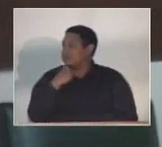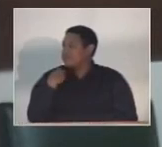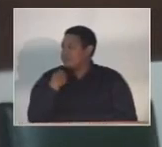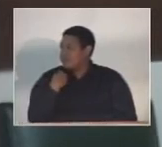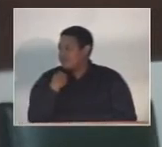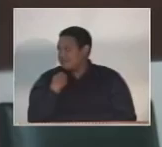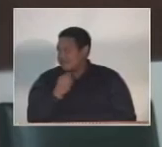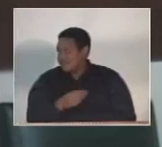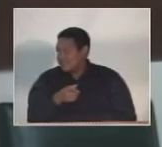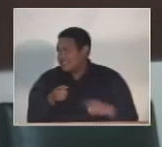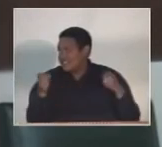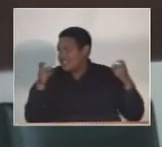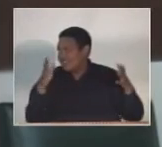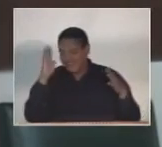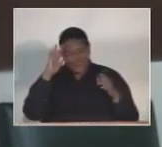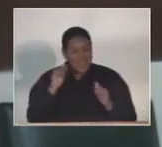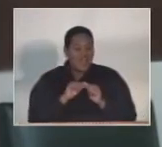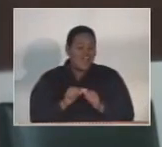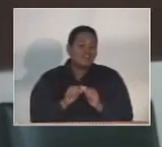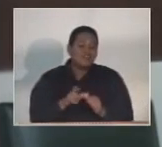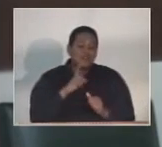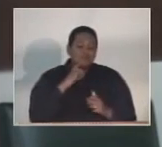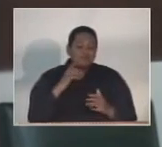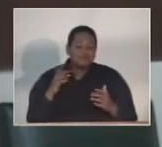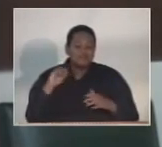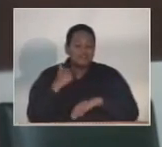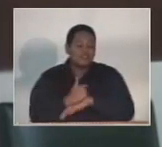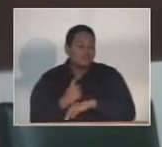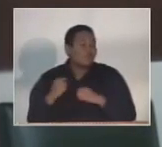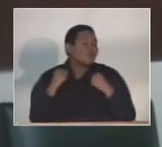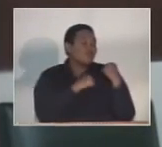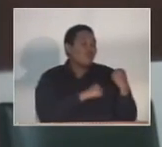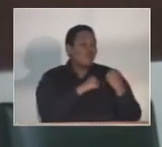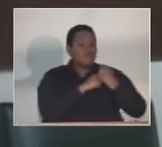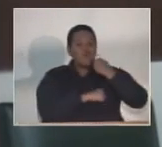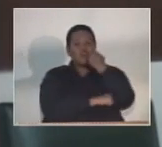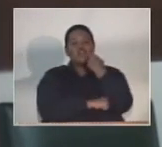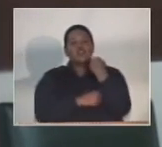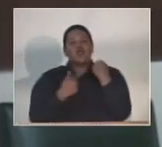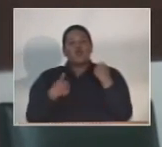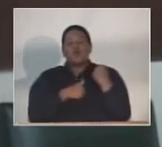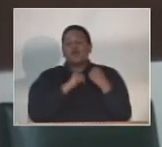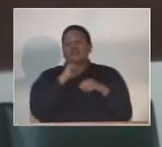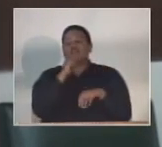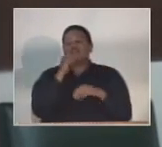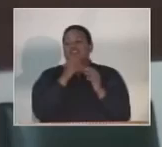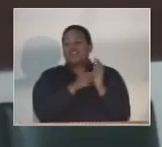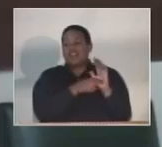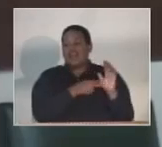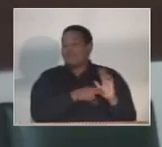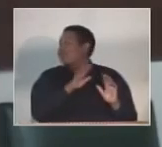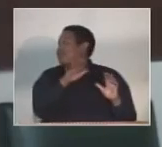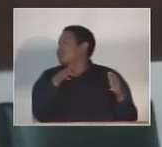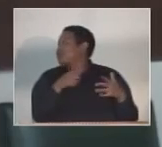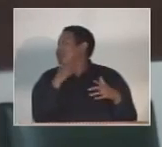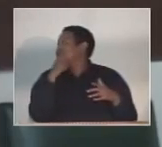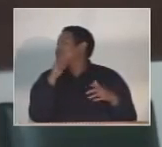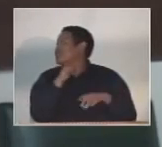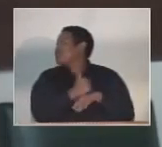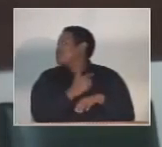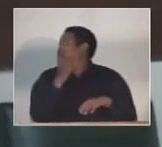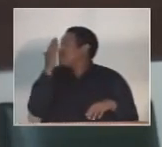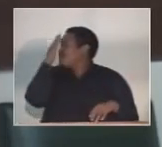This administration will continue to build on the solid foundation that we have laid for the health sector to secure the future of this